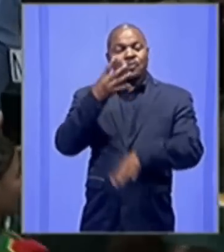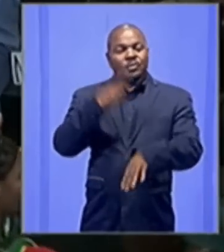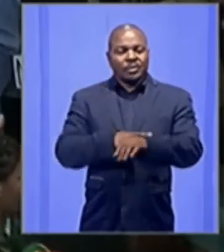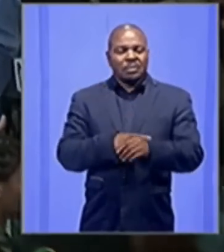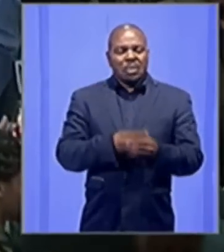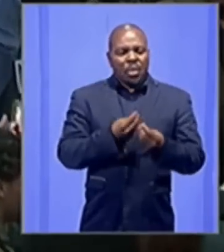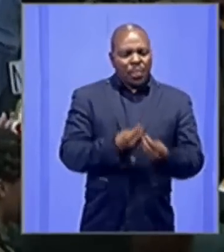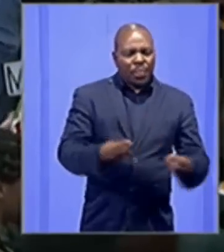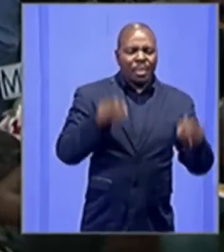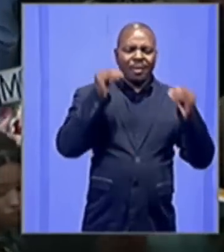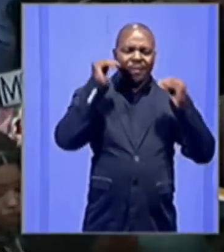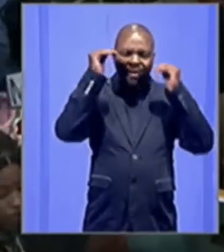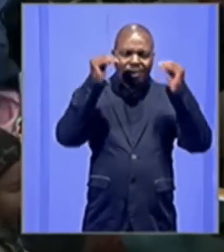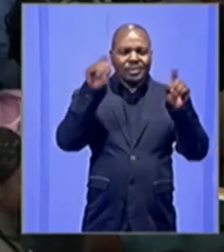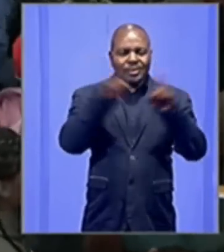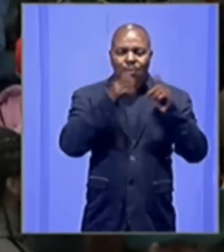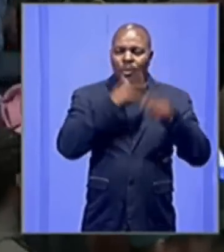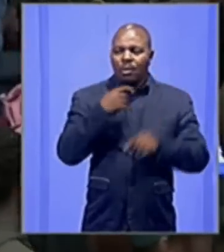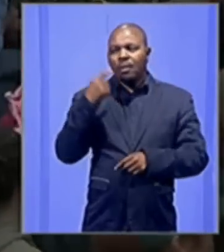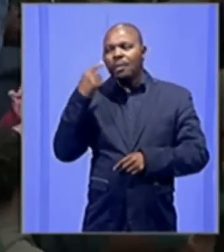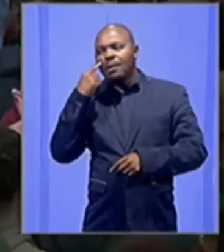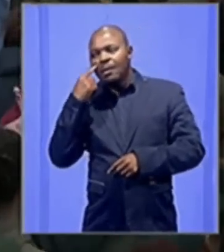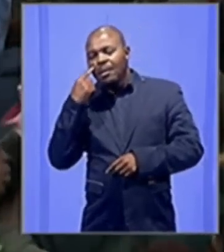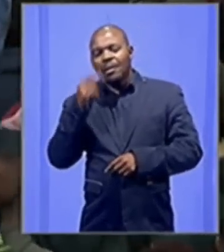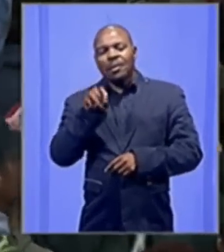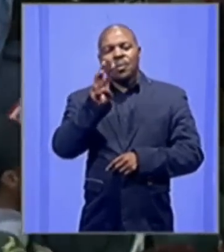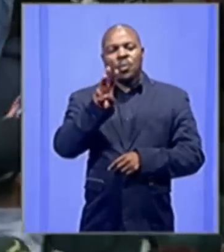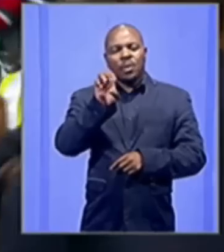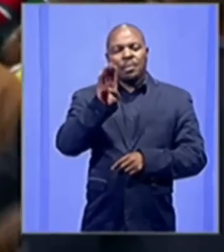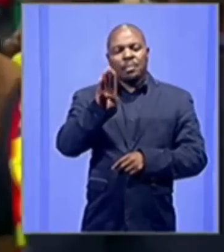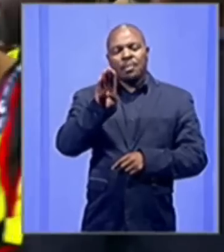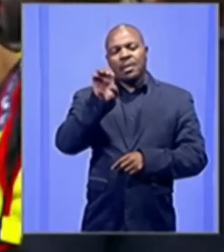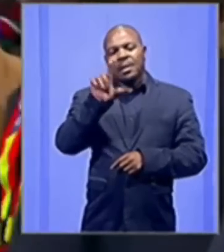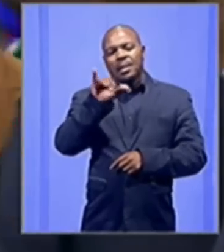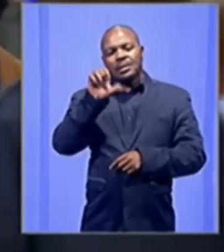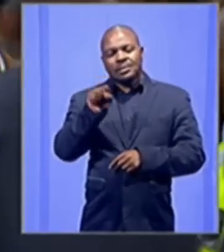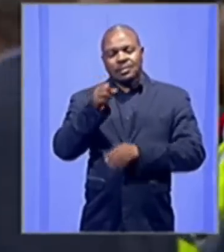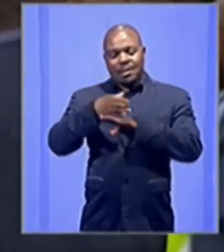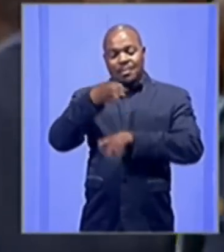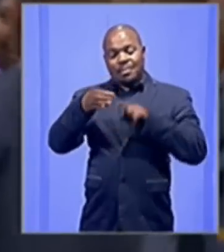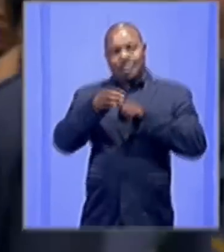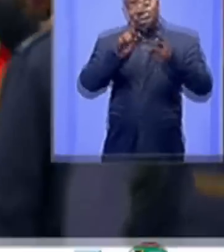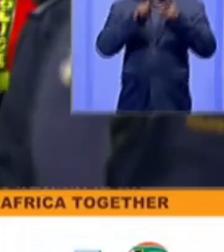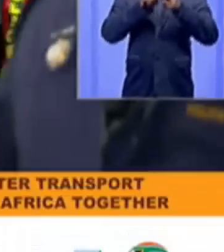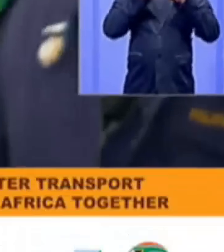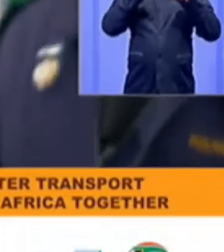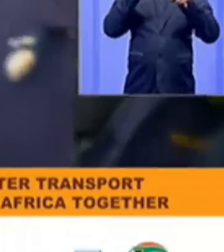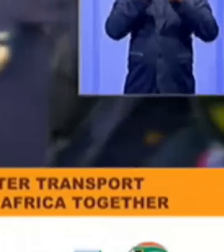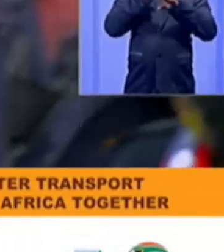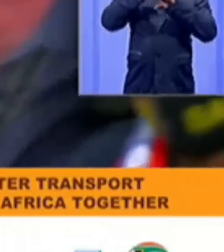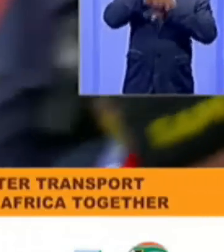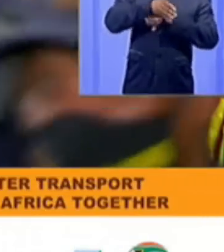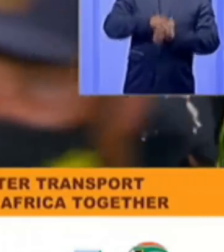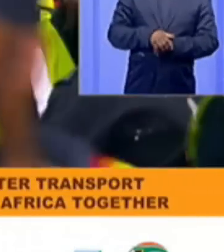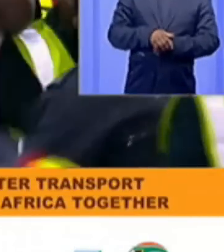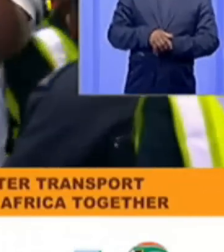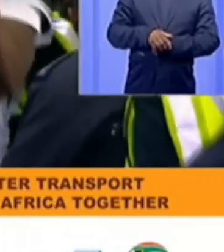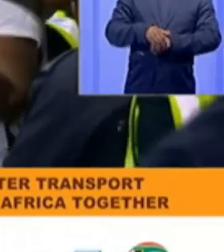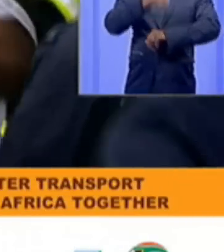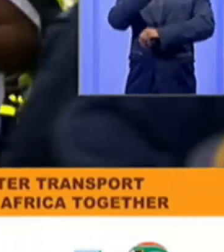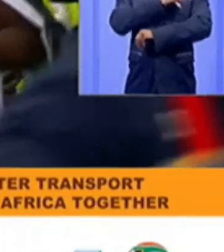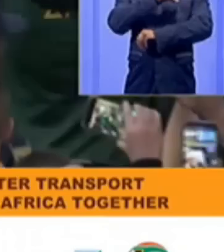le ba bannyane e be ba nyaka go hlatsela mogopo wa Webb Ellis e šita le bagale ba di Springboks. Go le bjalo mokaptene wa sehlopha